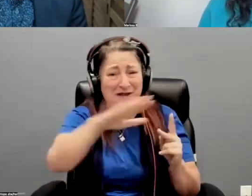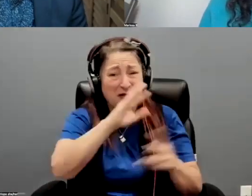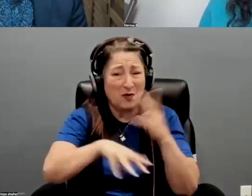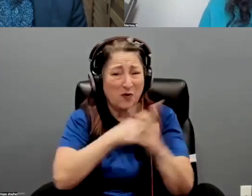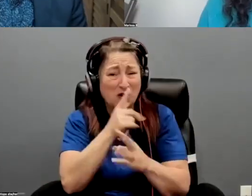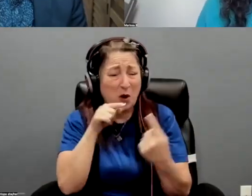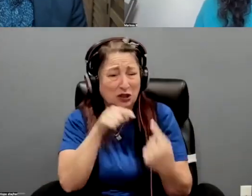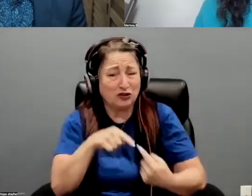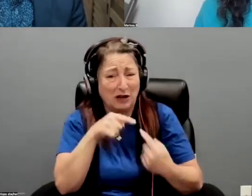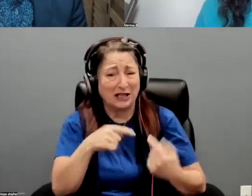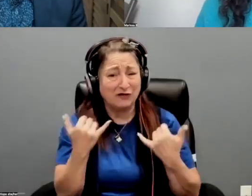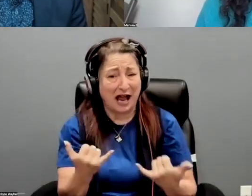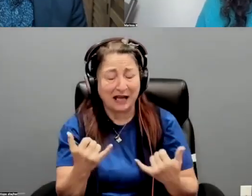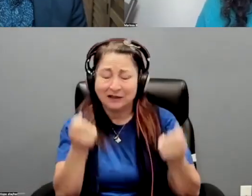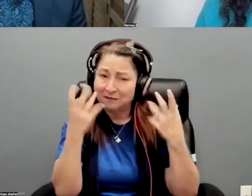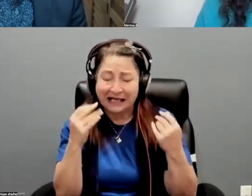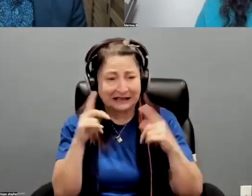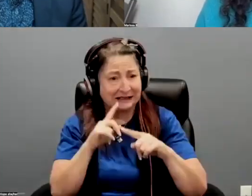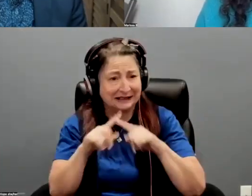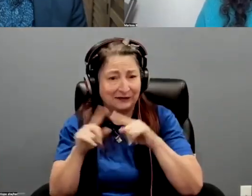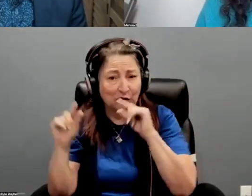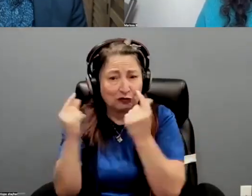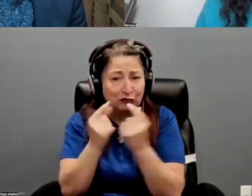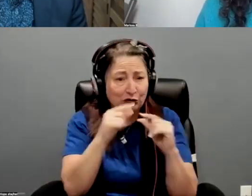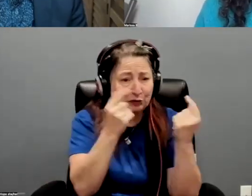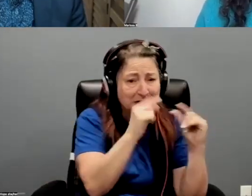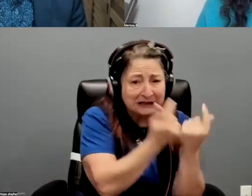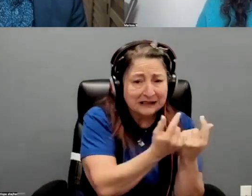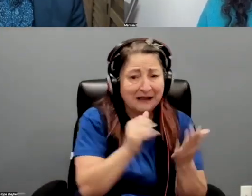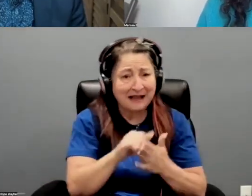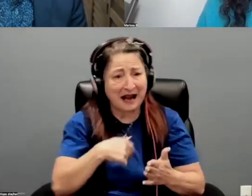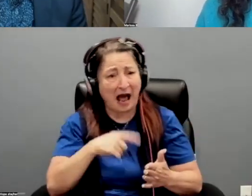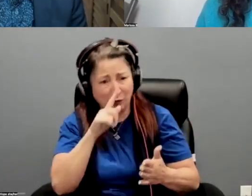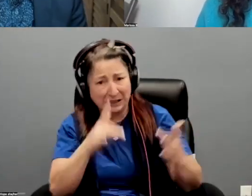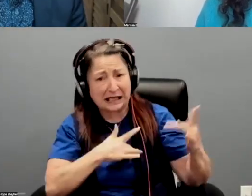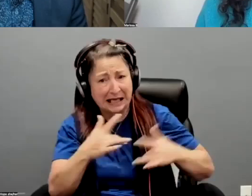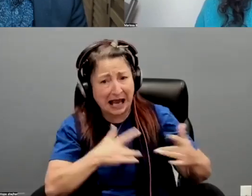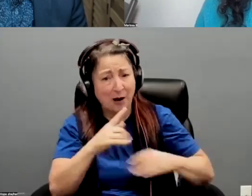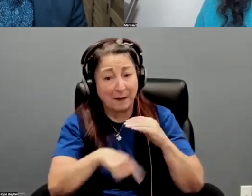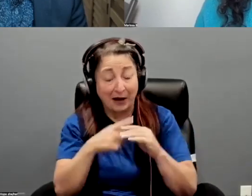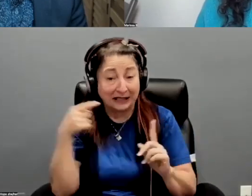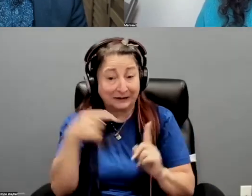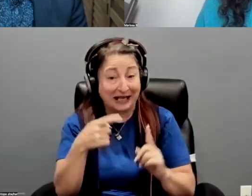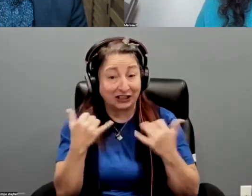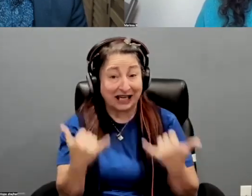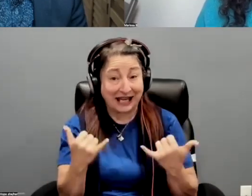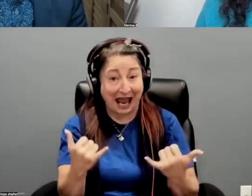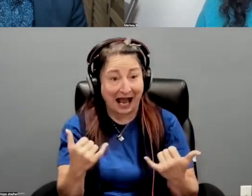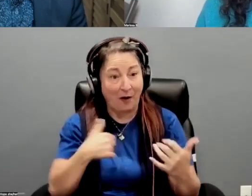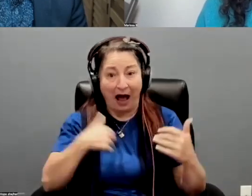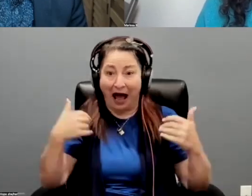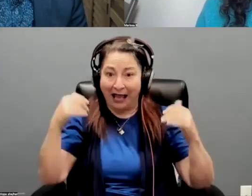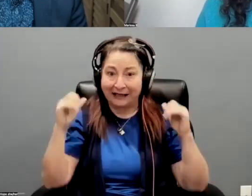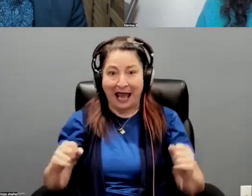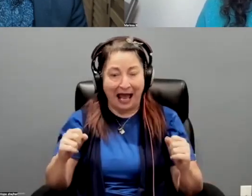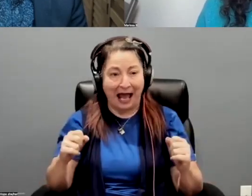now. It's so many different communities that I really care about, and especially now that I have a platform, I want to